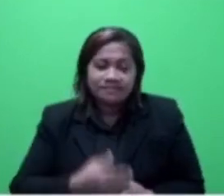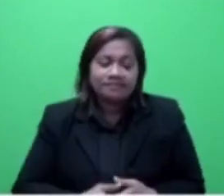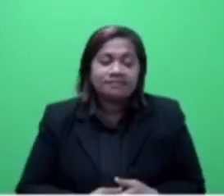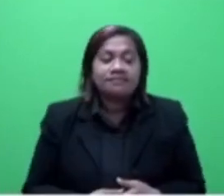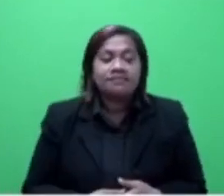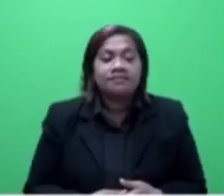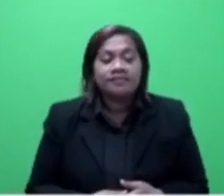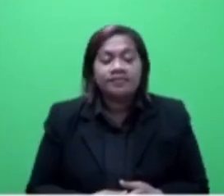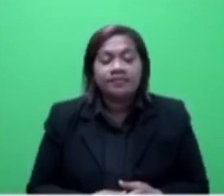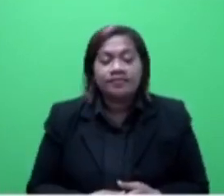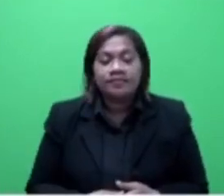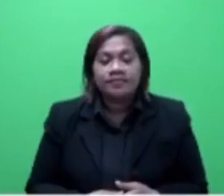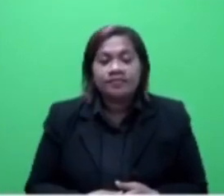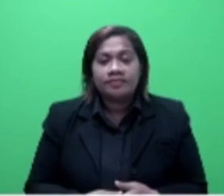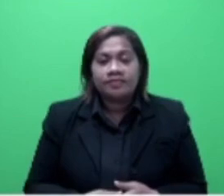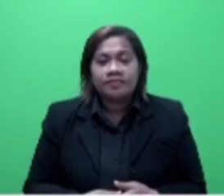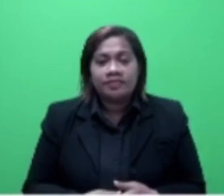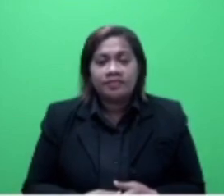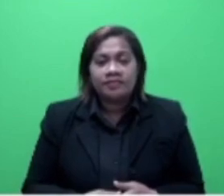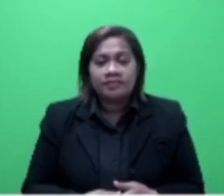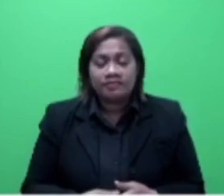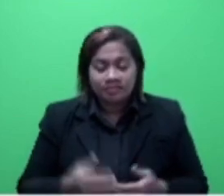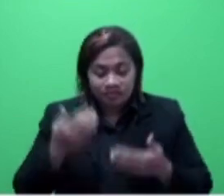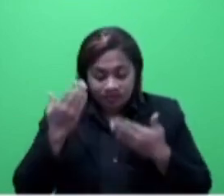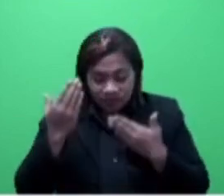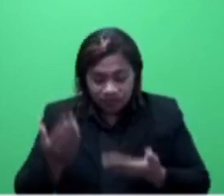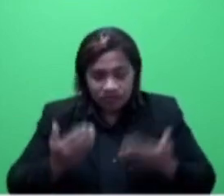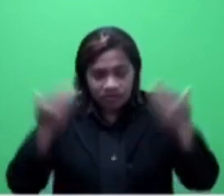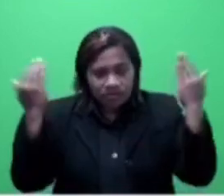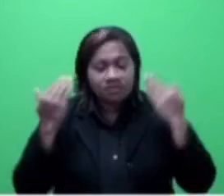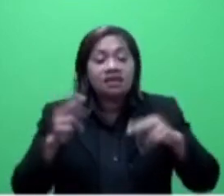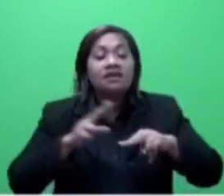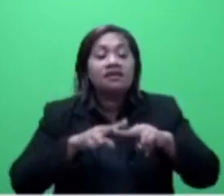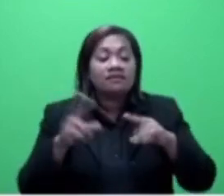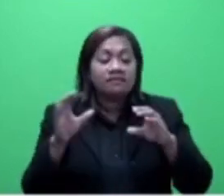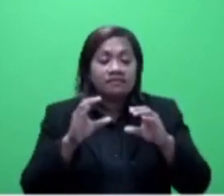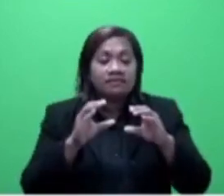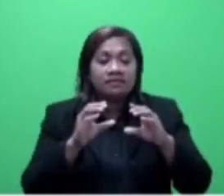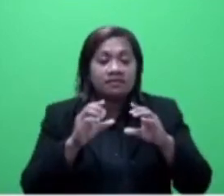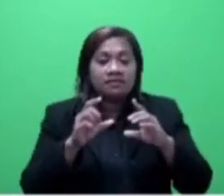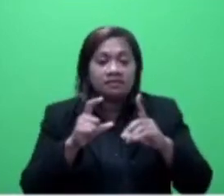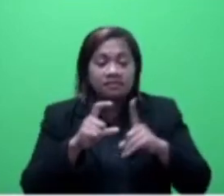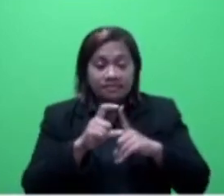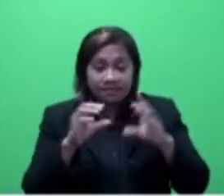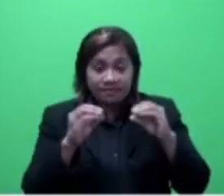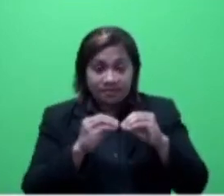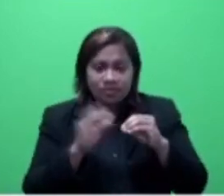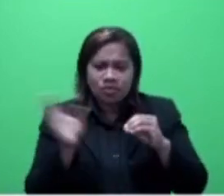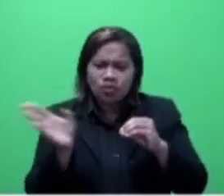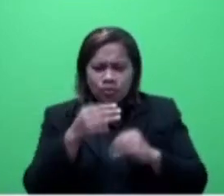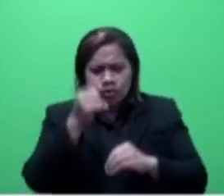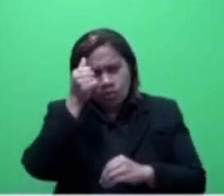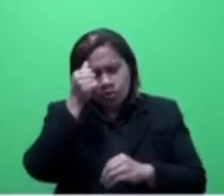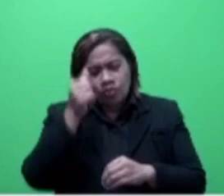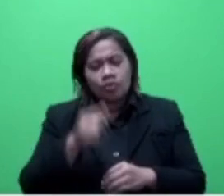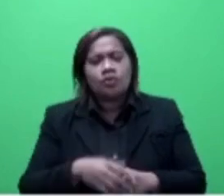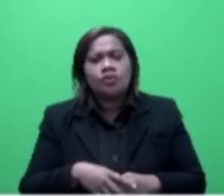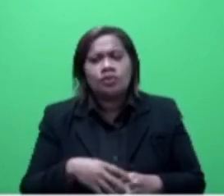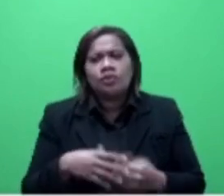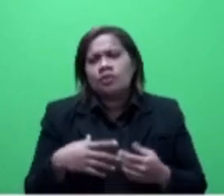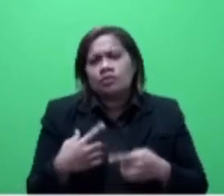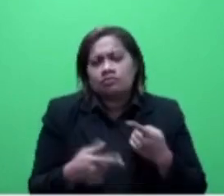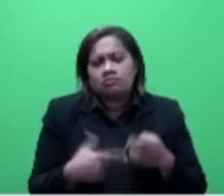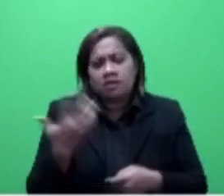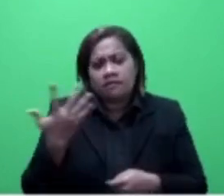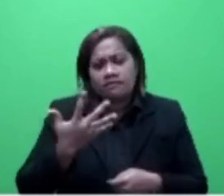Honourable Speaker, sir, the FDB, as we all know, has been in existence for about 50